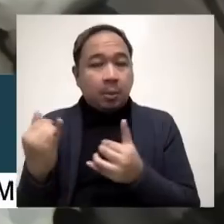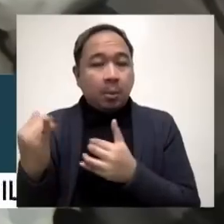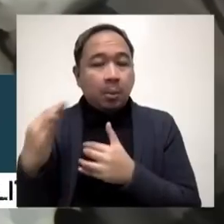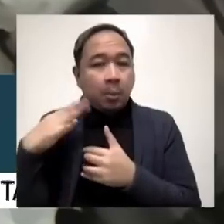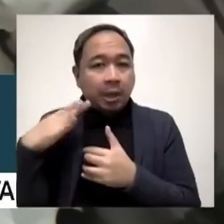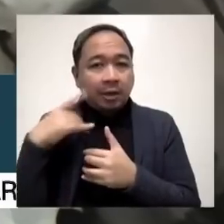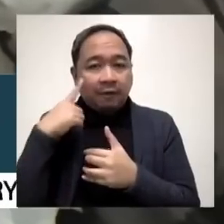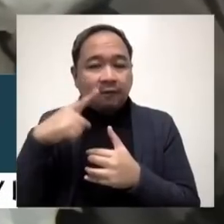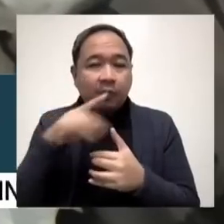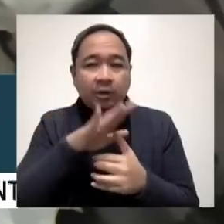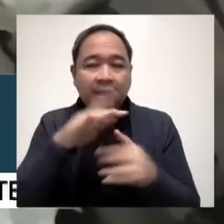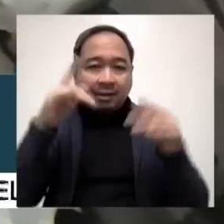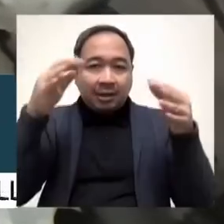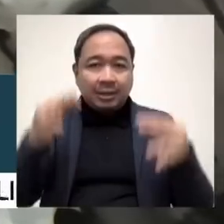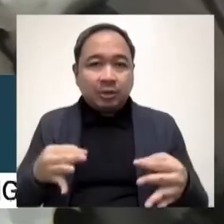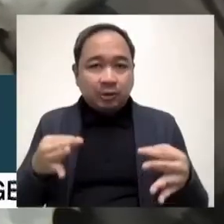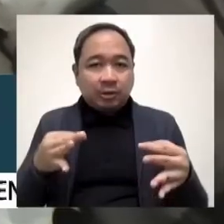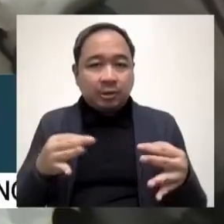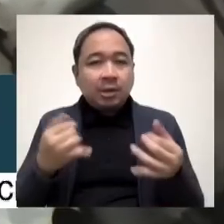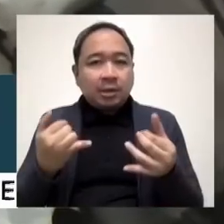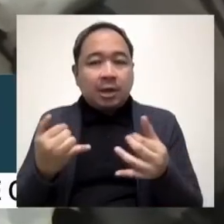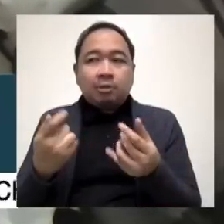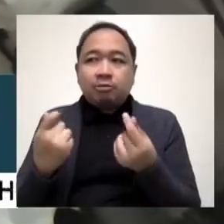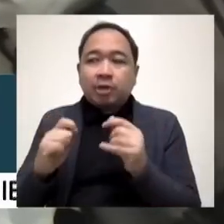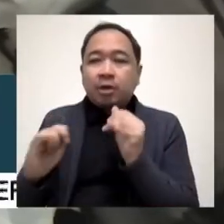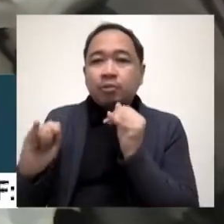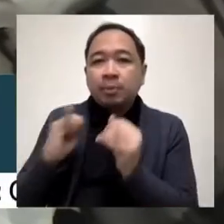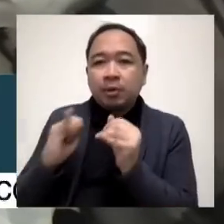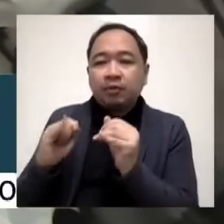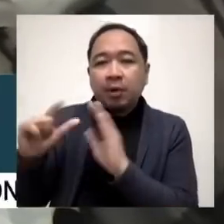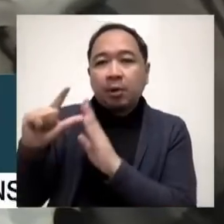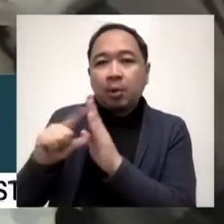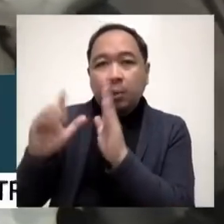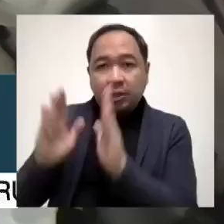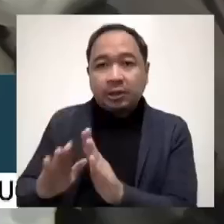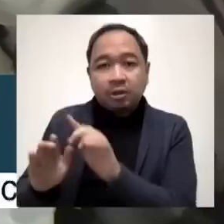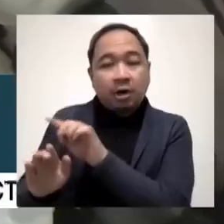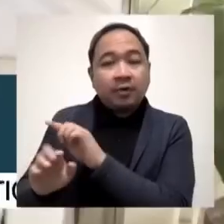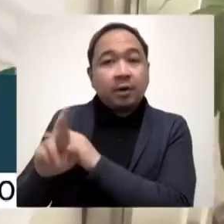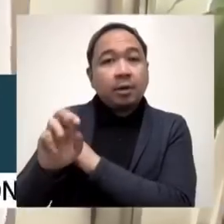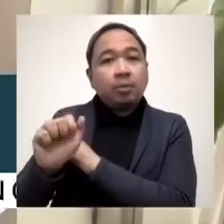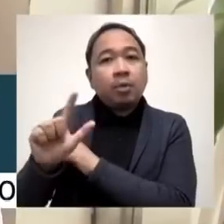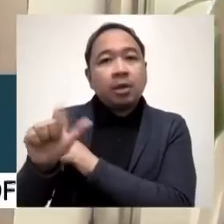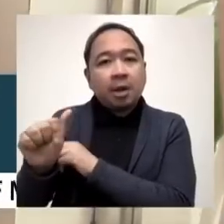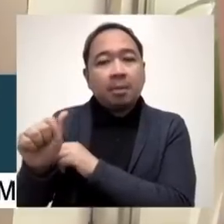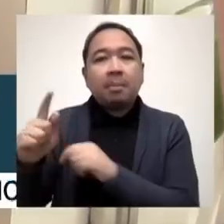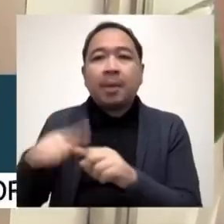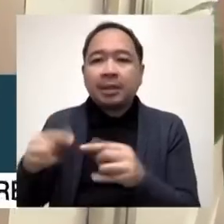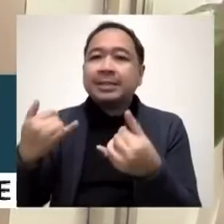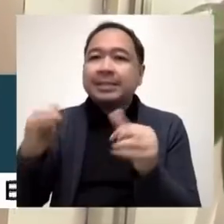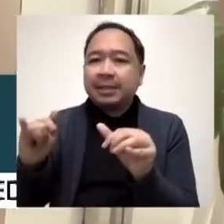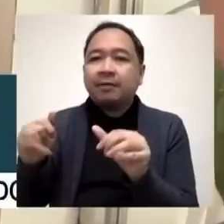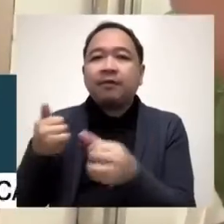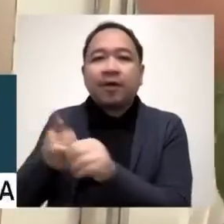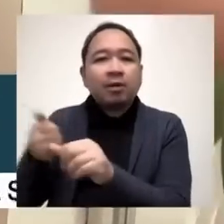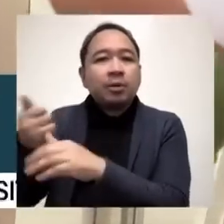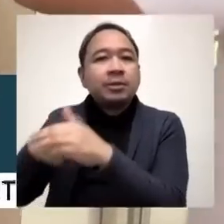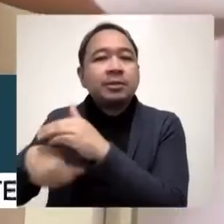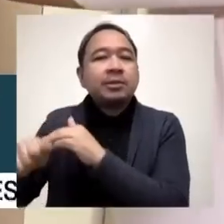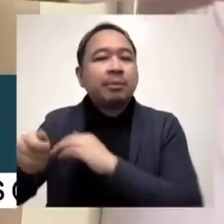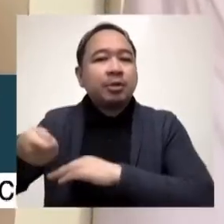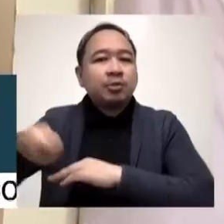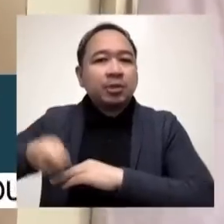resolution since. We tried to interview Remulla's lawyers, but they still cite the sub judice rule. They only confirmed that